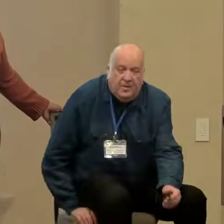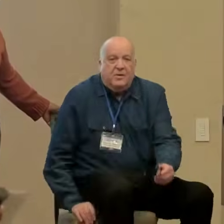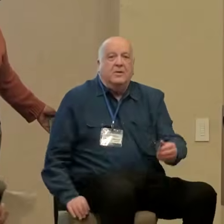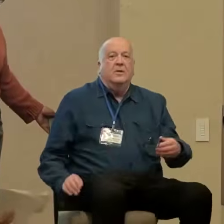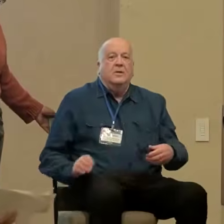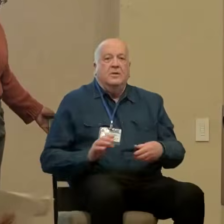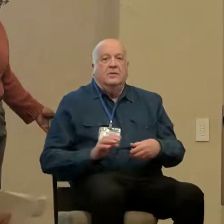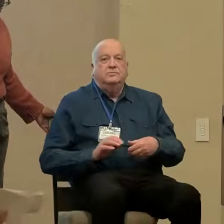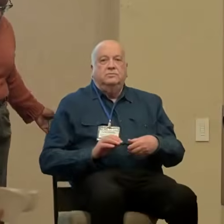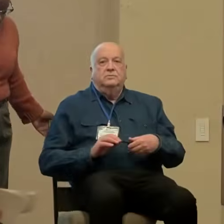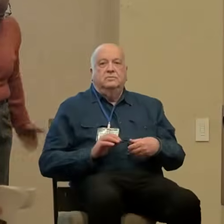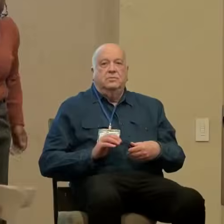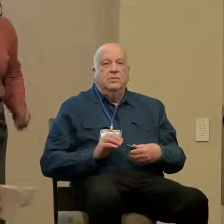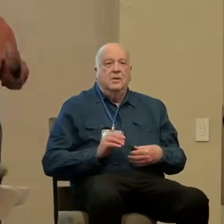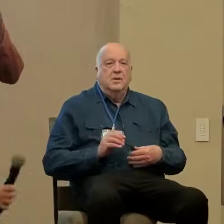people.